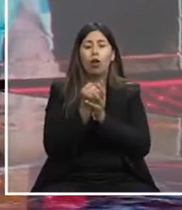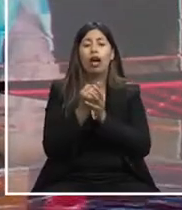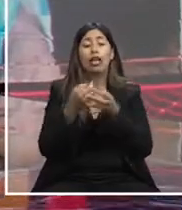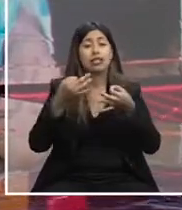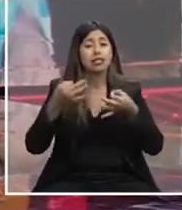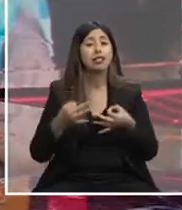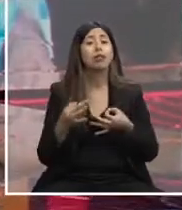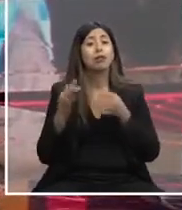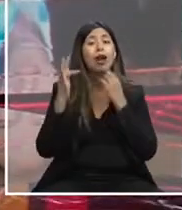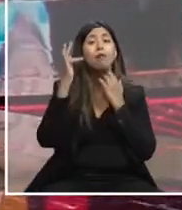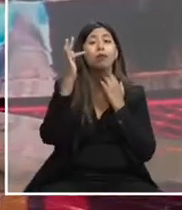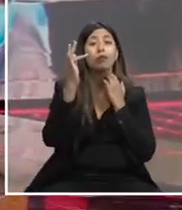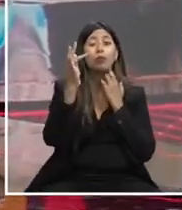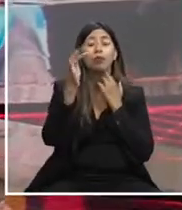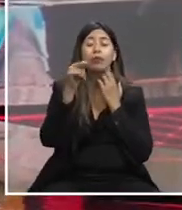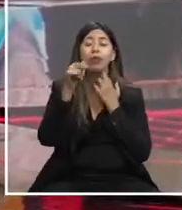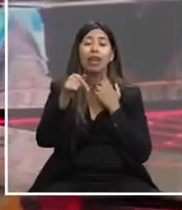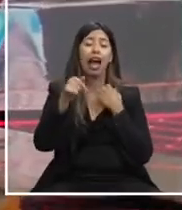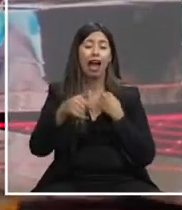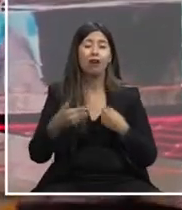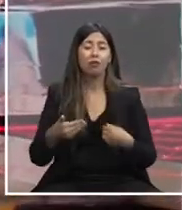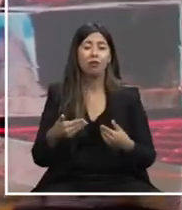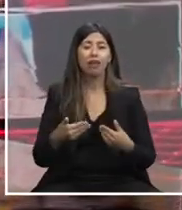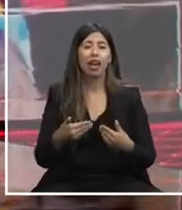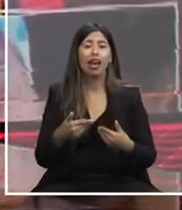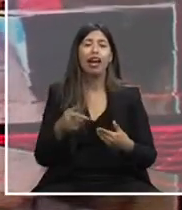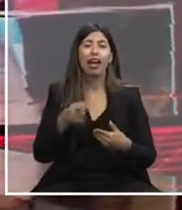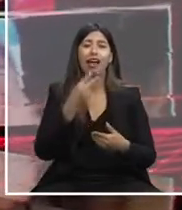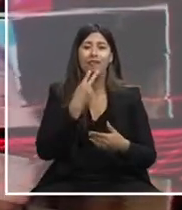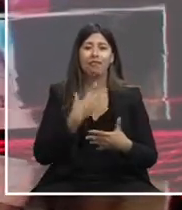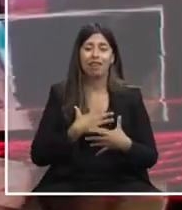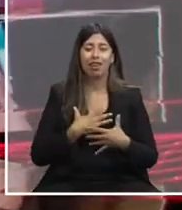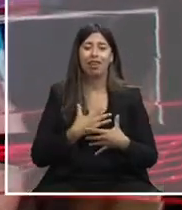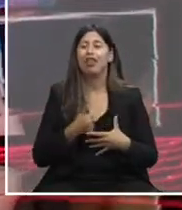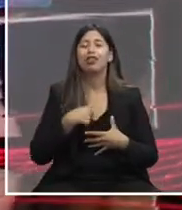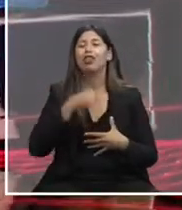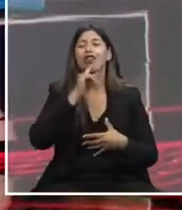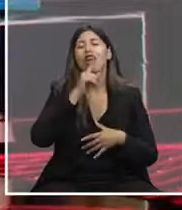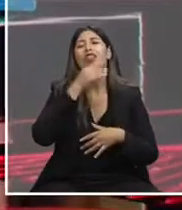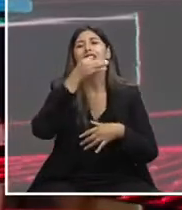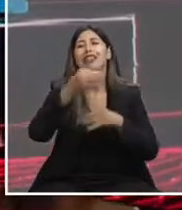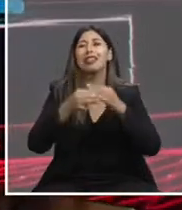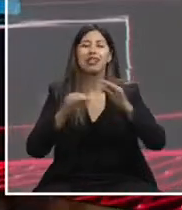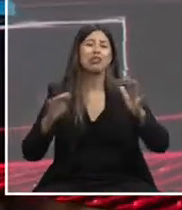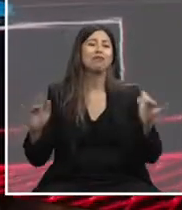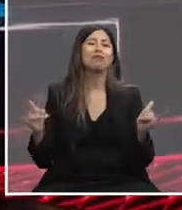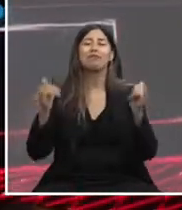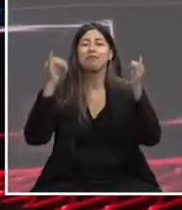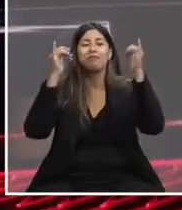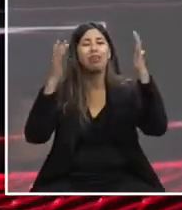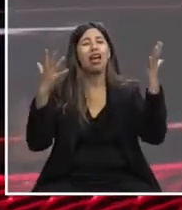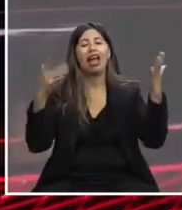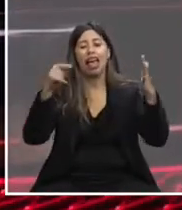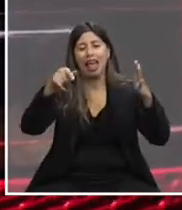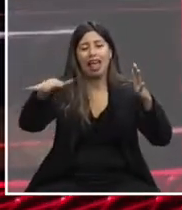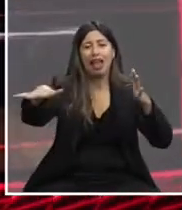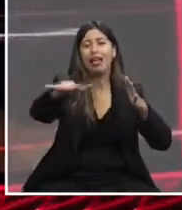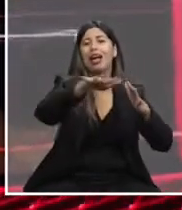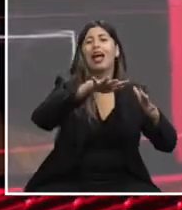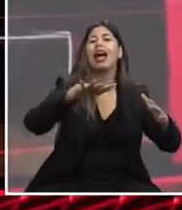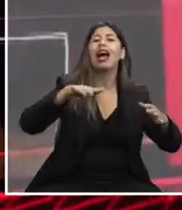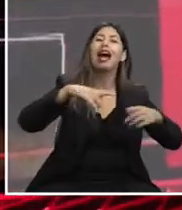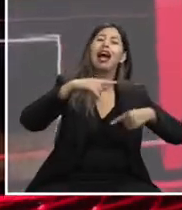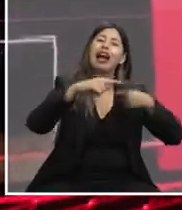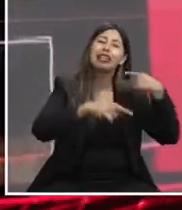time. I'm not glorifying our generation, nor am I vilifying us. The point is that our actions have uniquely high